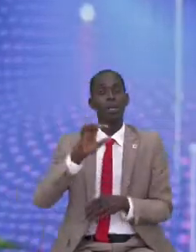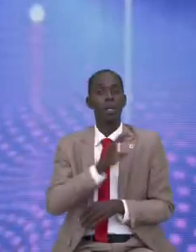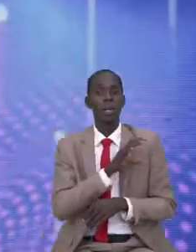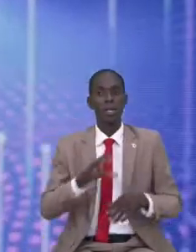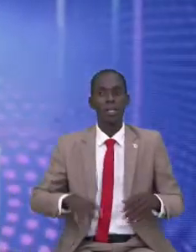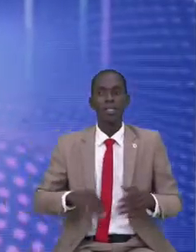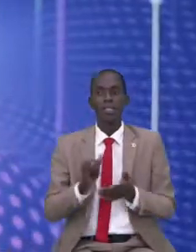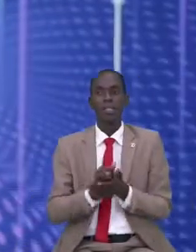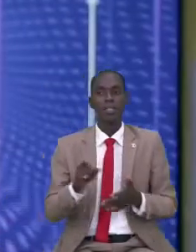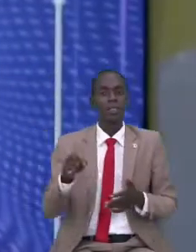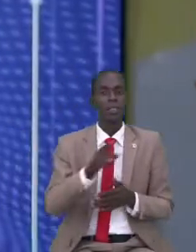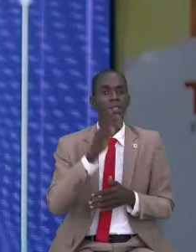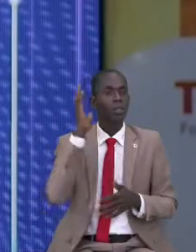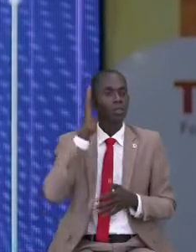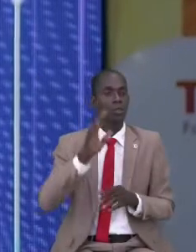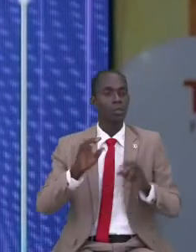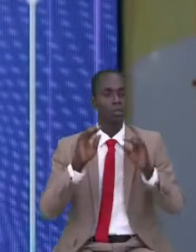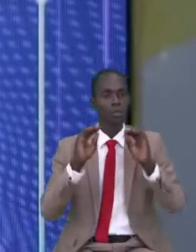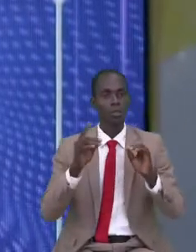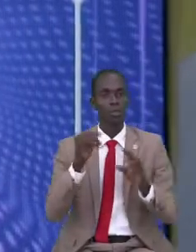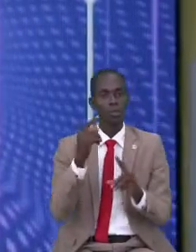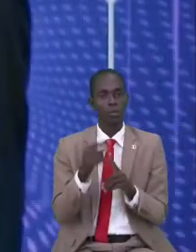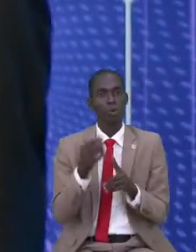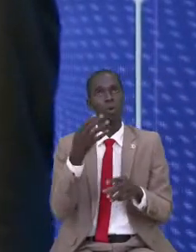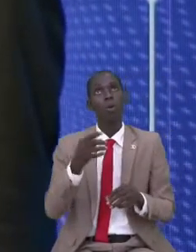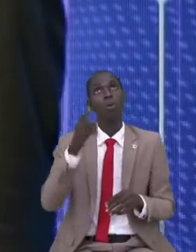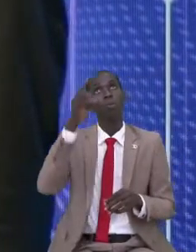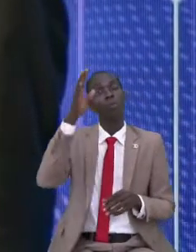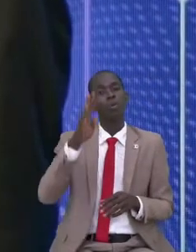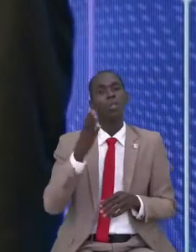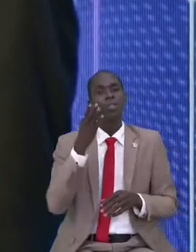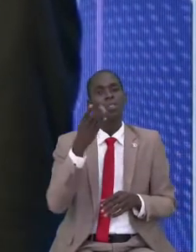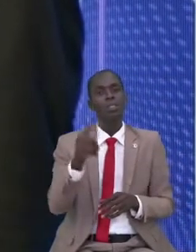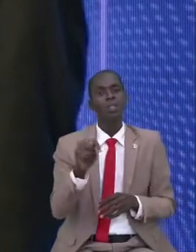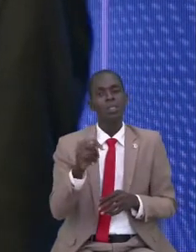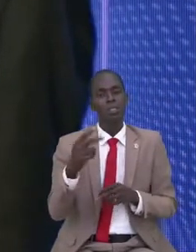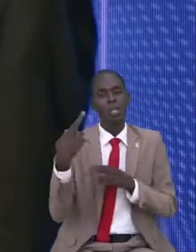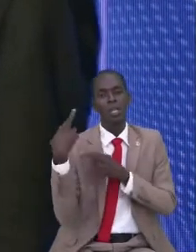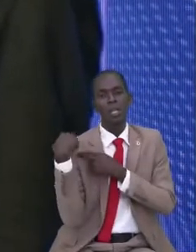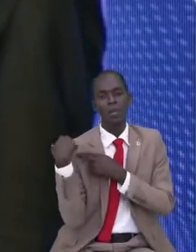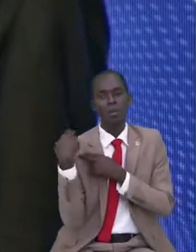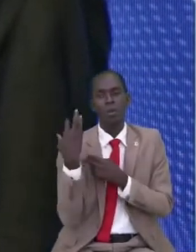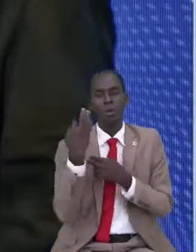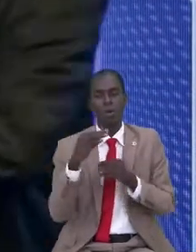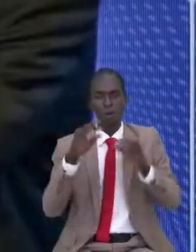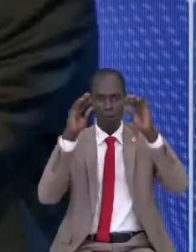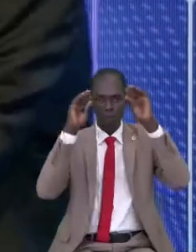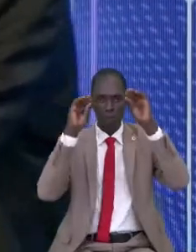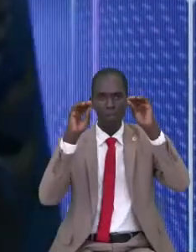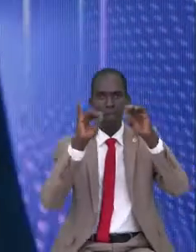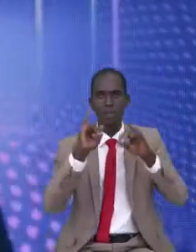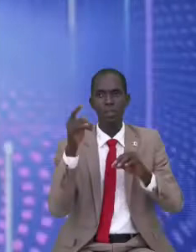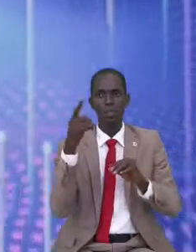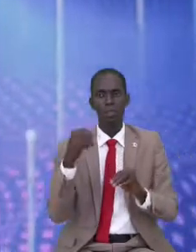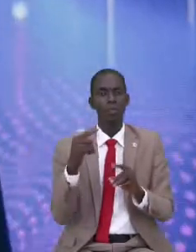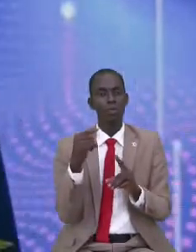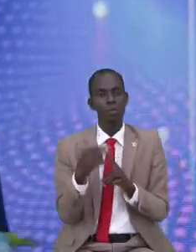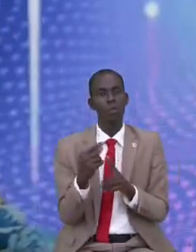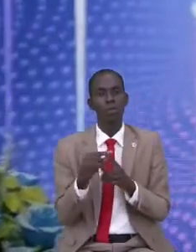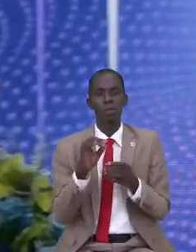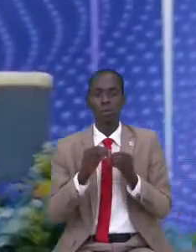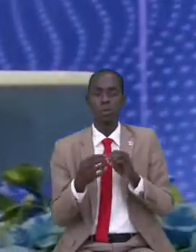should teach the word of God. The responsibility of teaching the word. Number